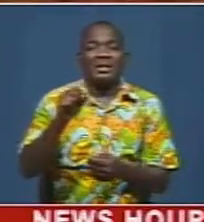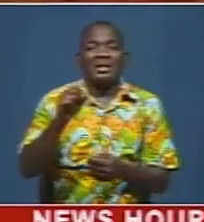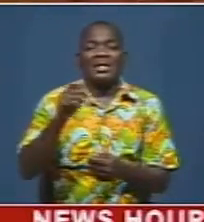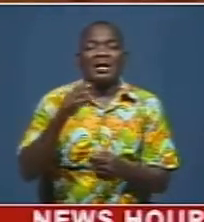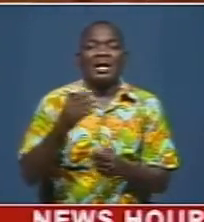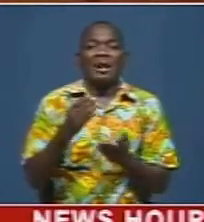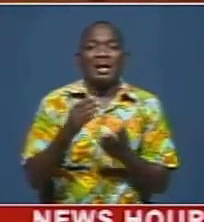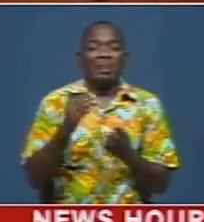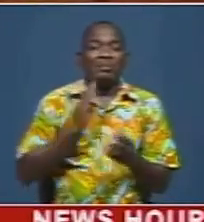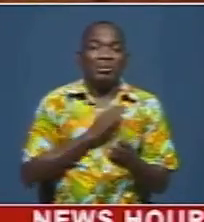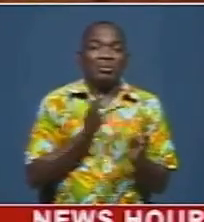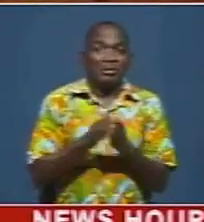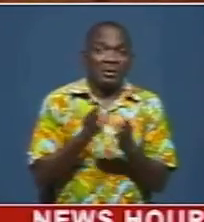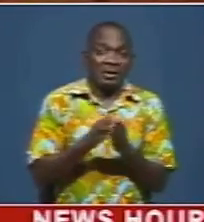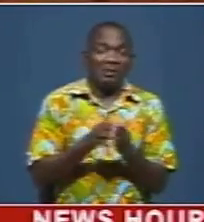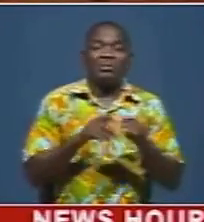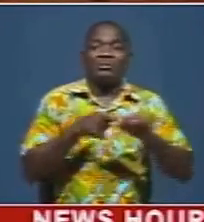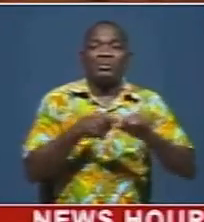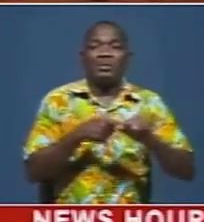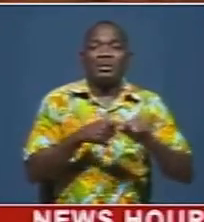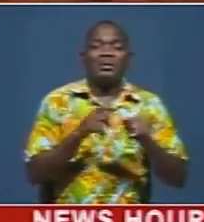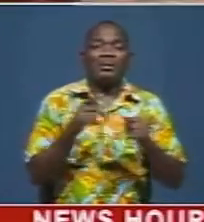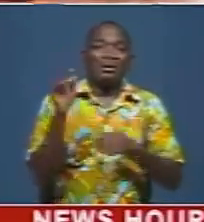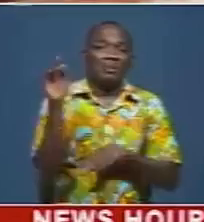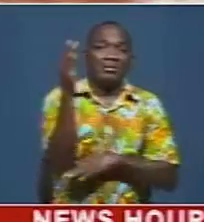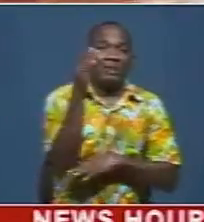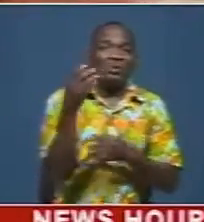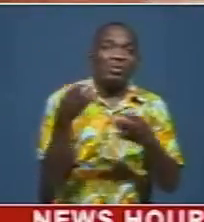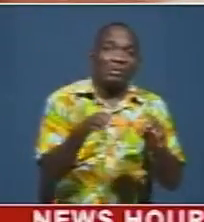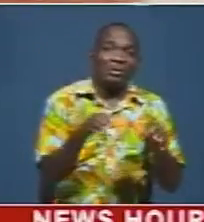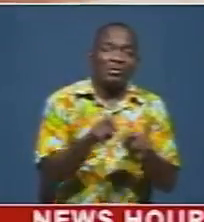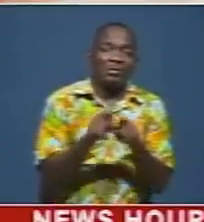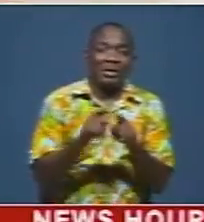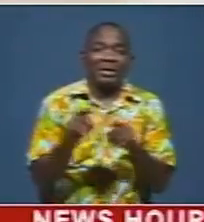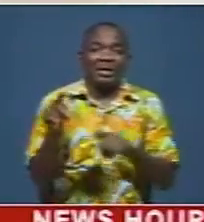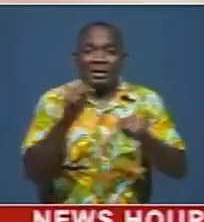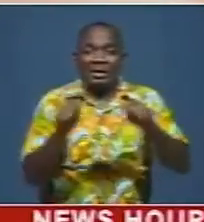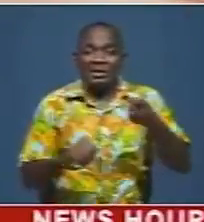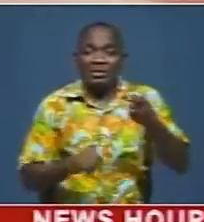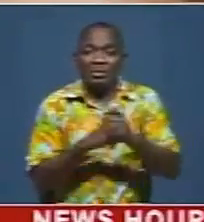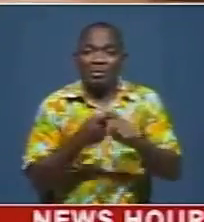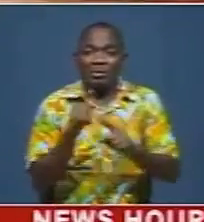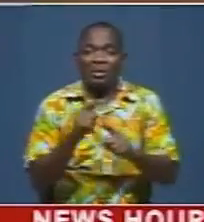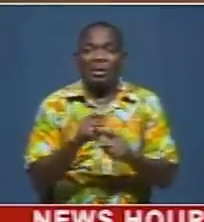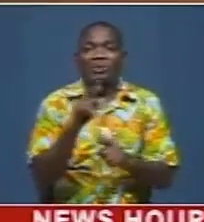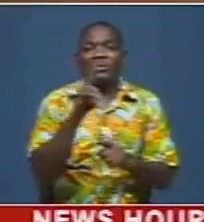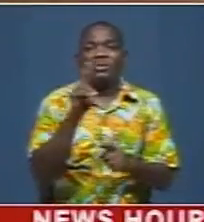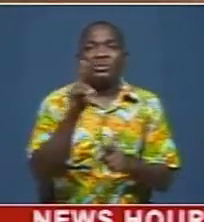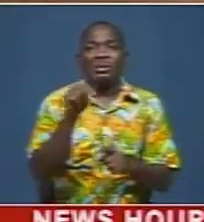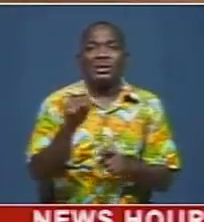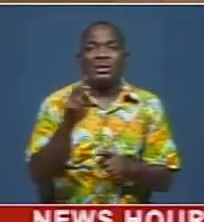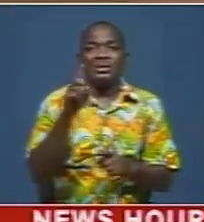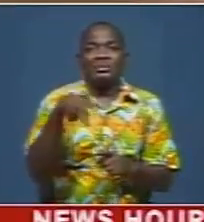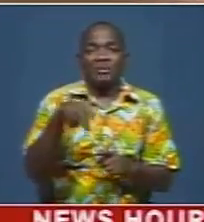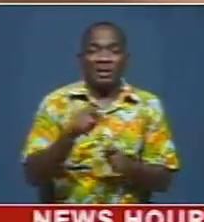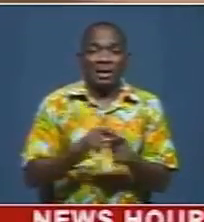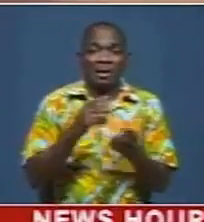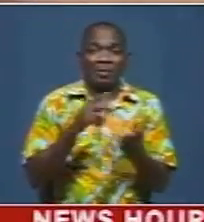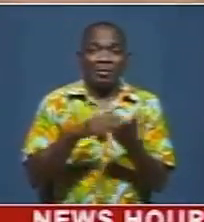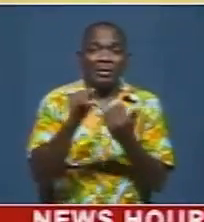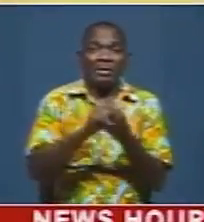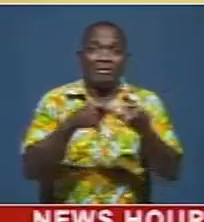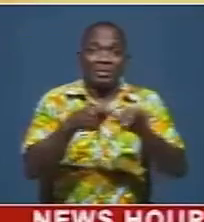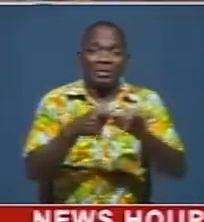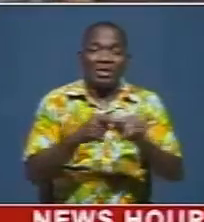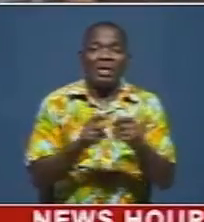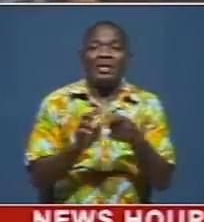board meeting, will be implemented by the Forestry Commission with technical support from the UNDP. The implementation will be